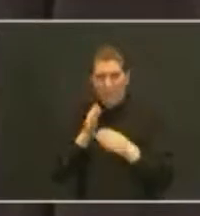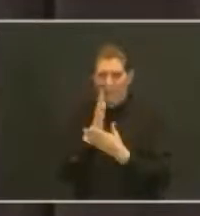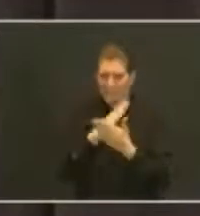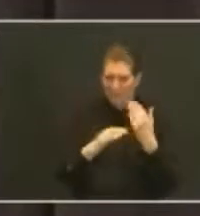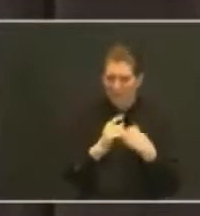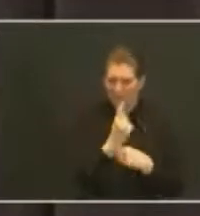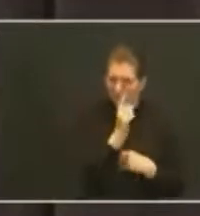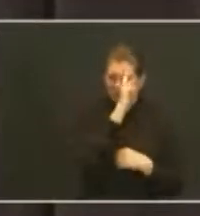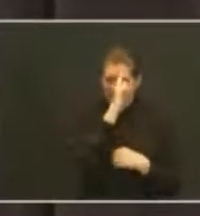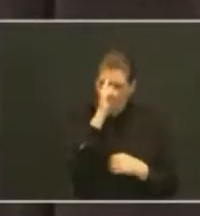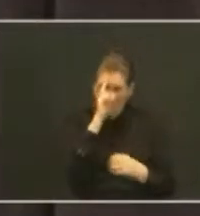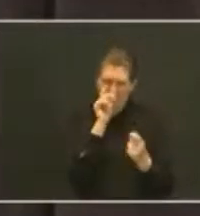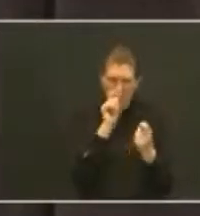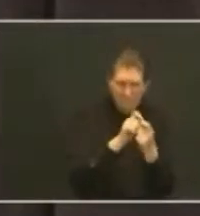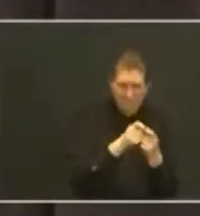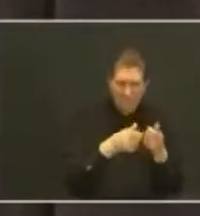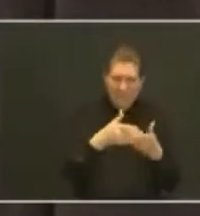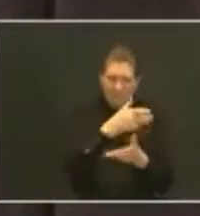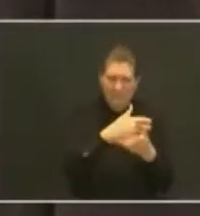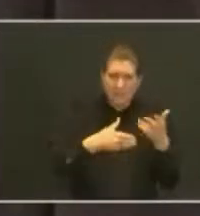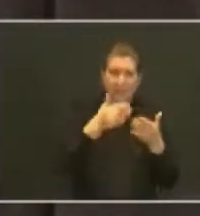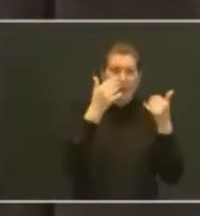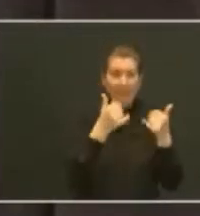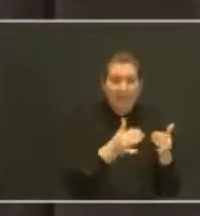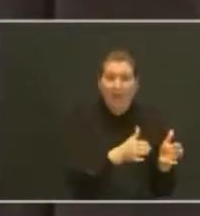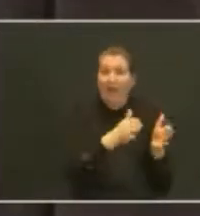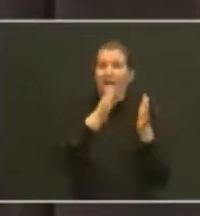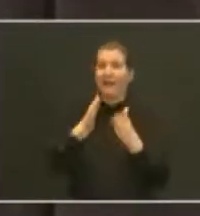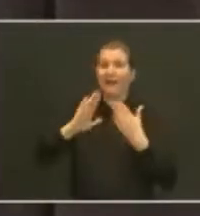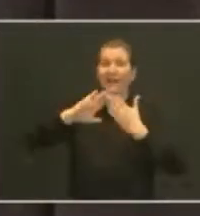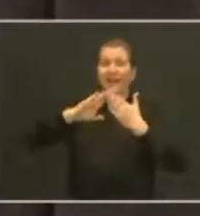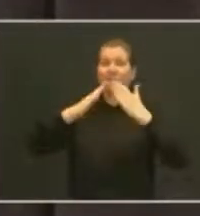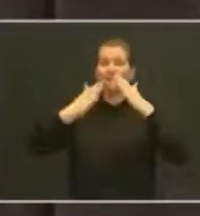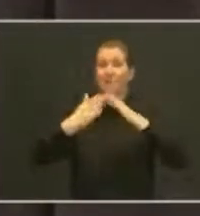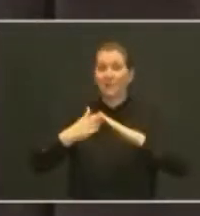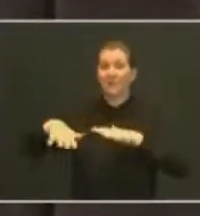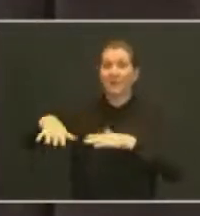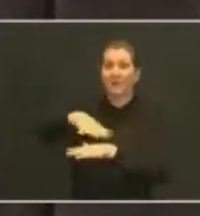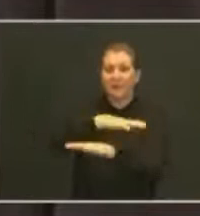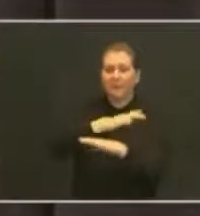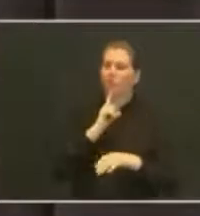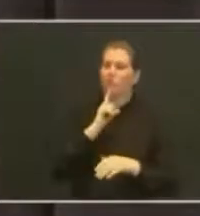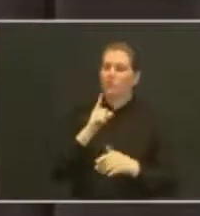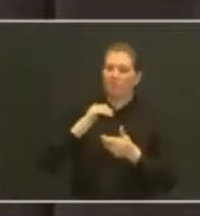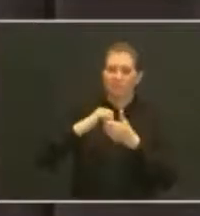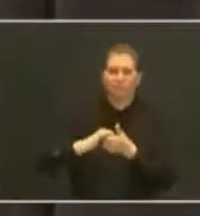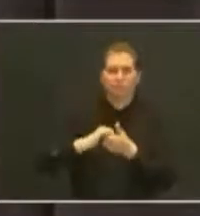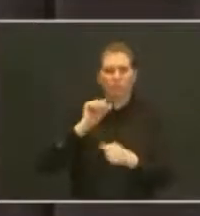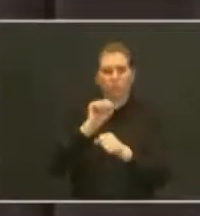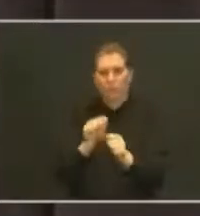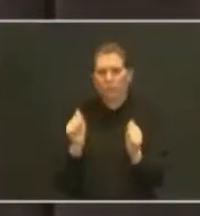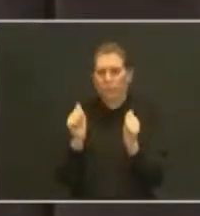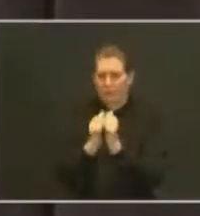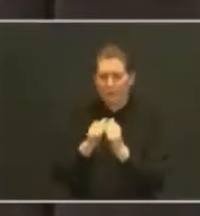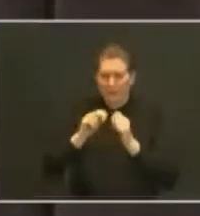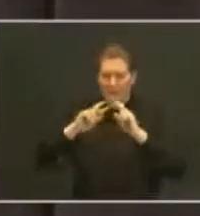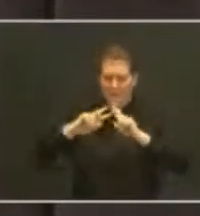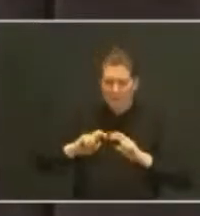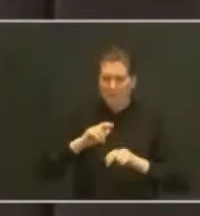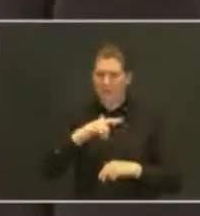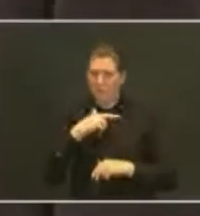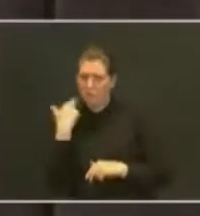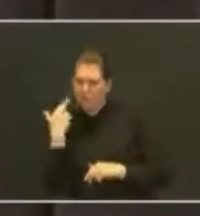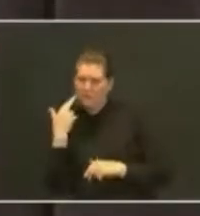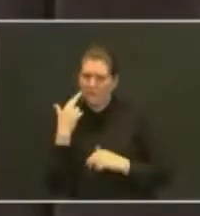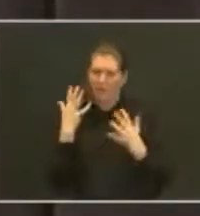strategic, our cities and towns have really contributed to making sure that we have been effective